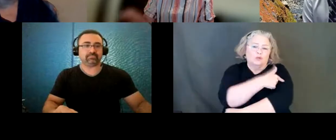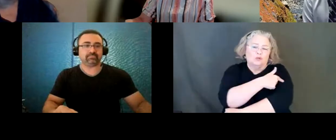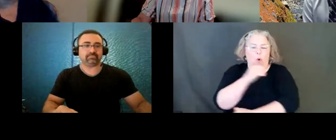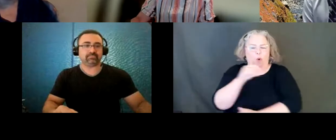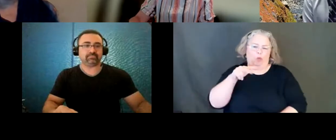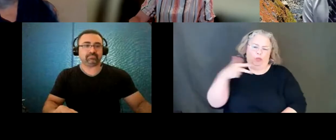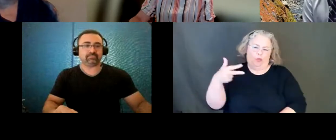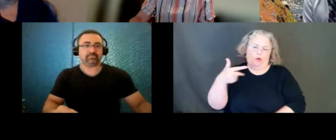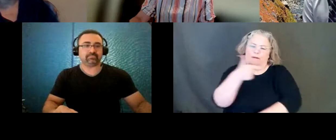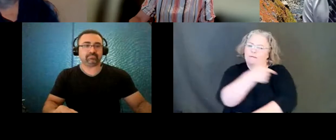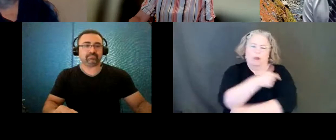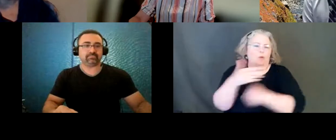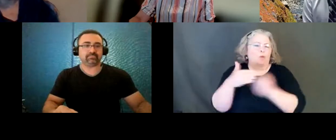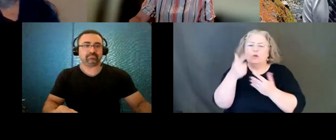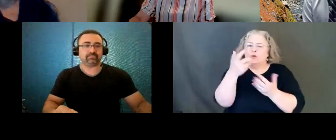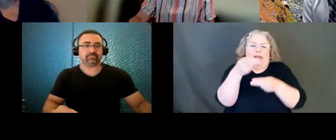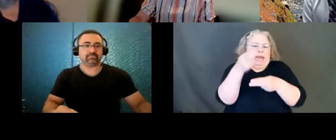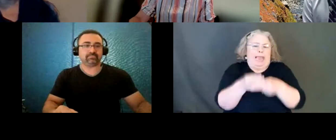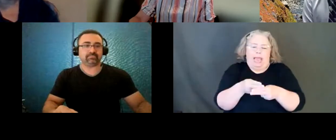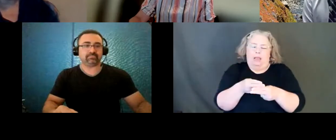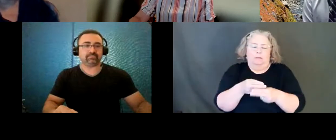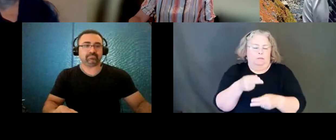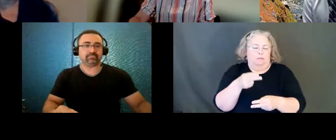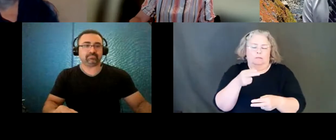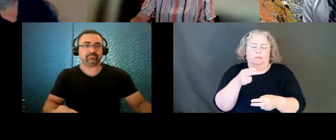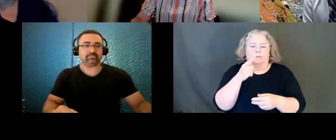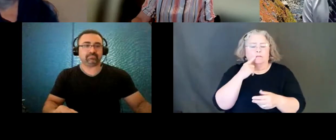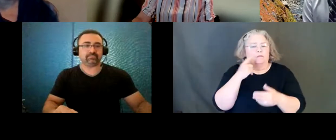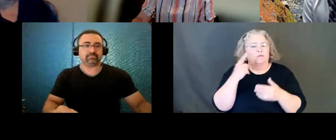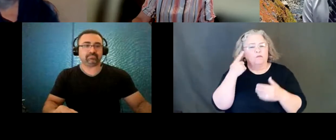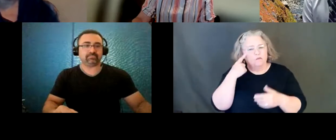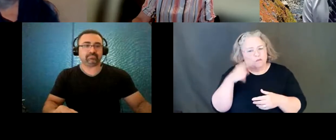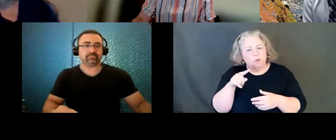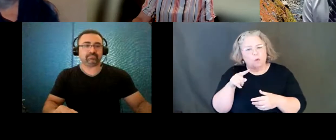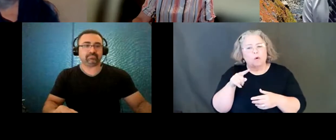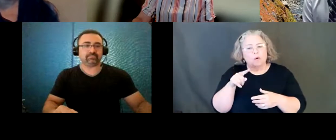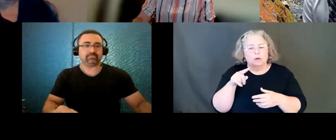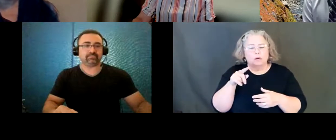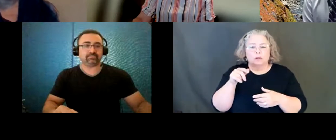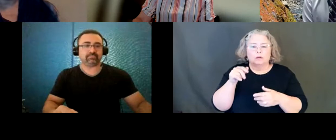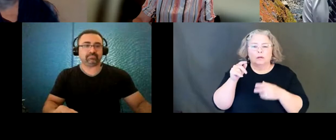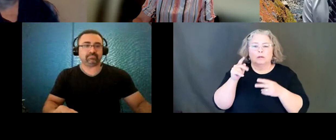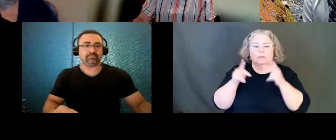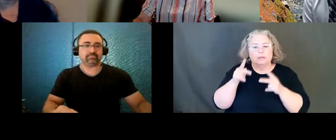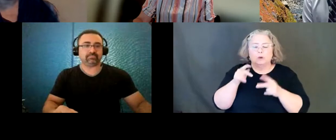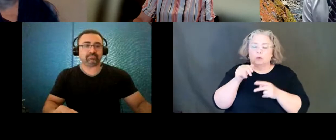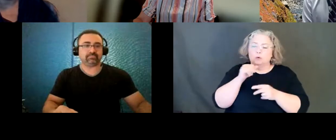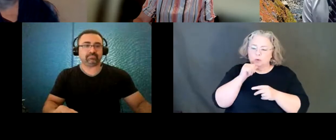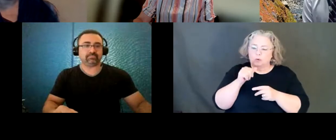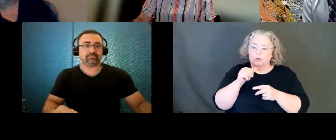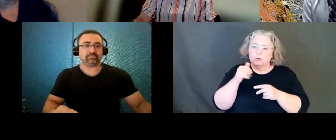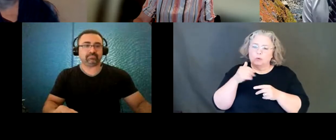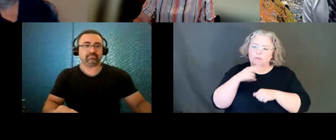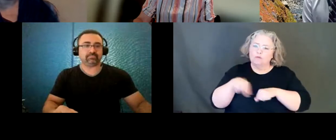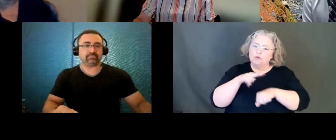vaccine, whatever you want to call it, for even non-immunosuppressed people.